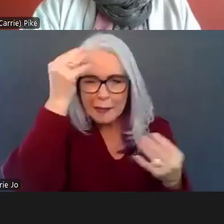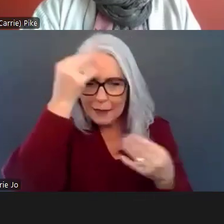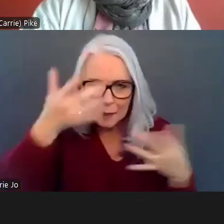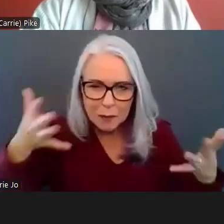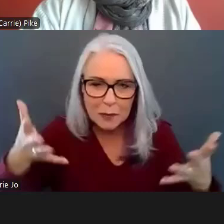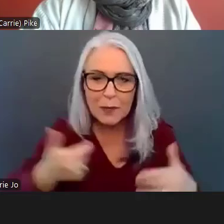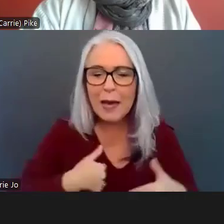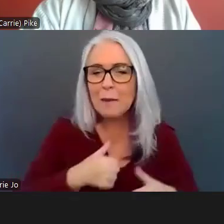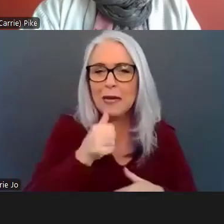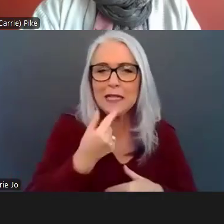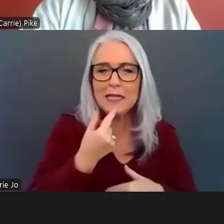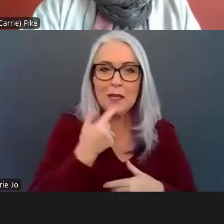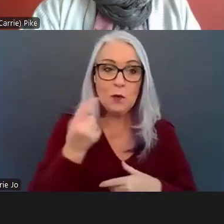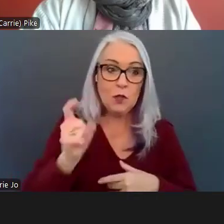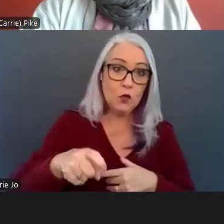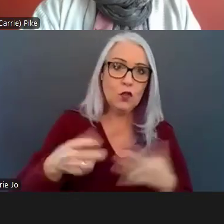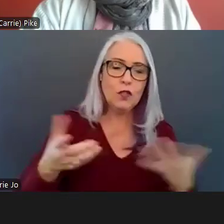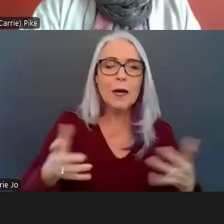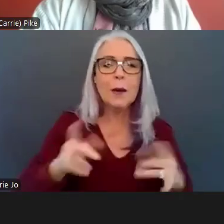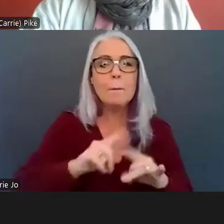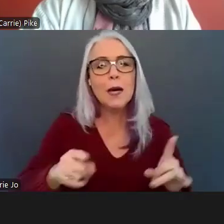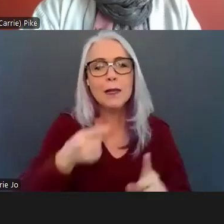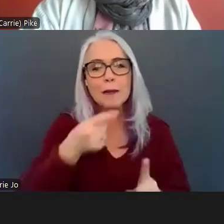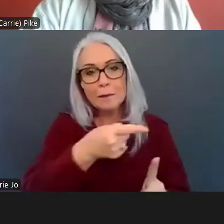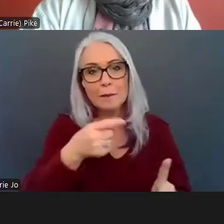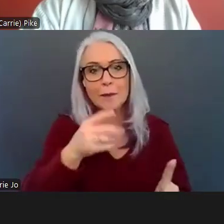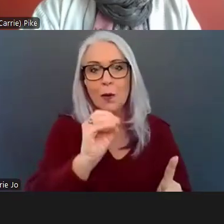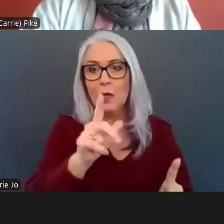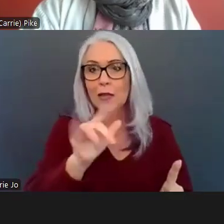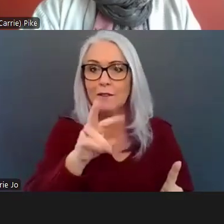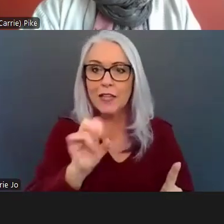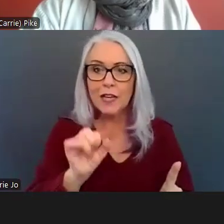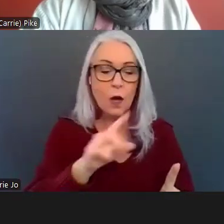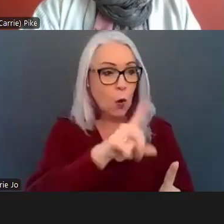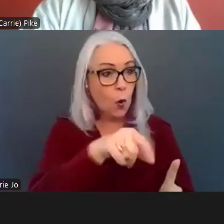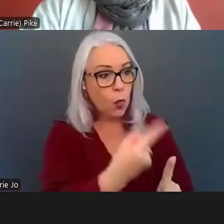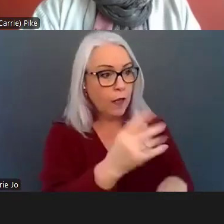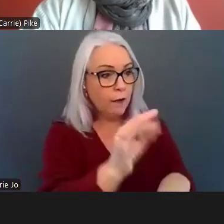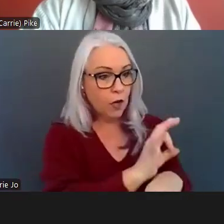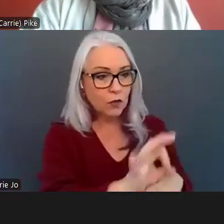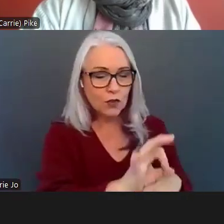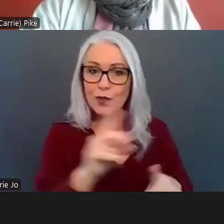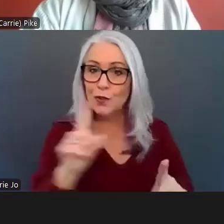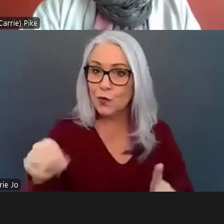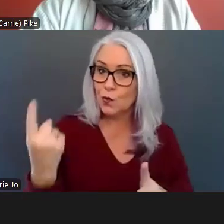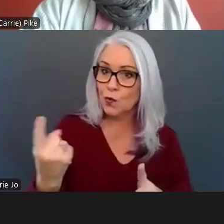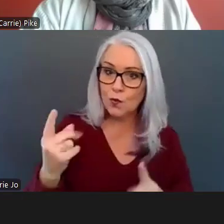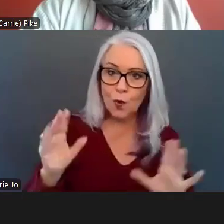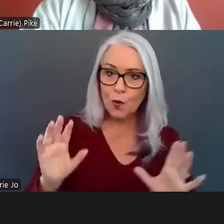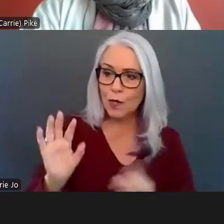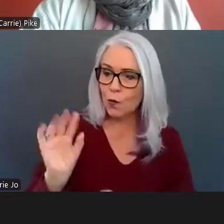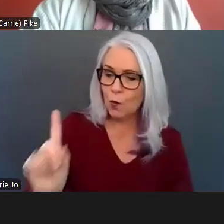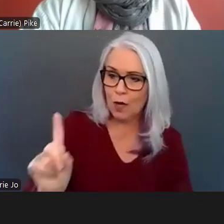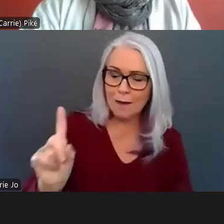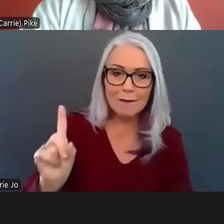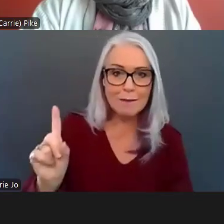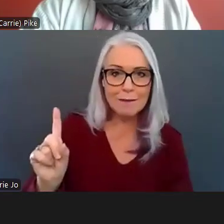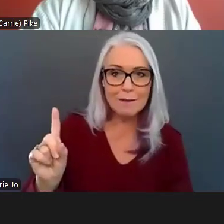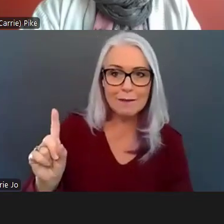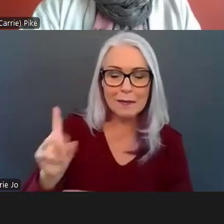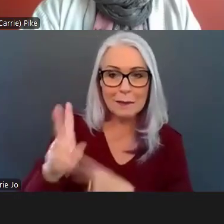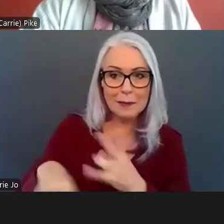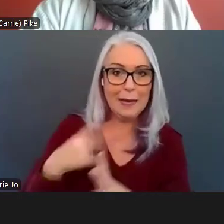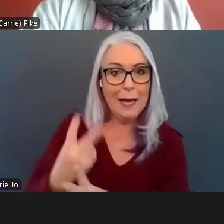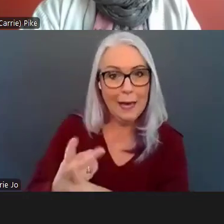per se, but I think to Olivia's point, if you're looking solely at the function and there's no other species that can sustain that function,